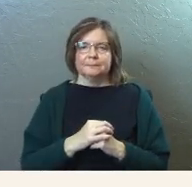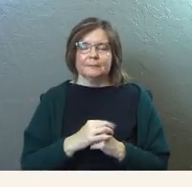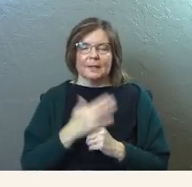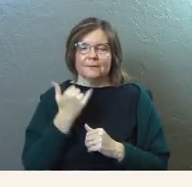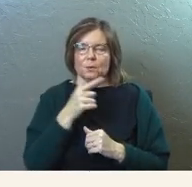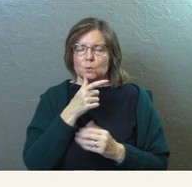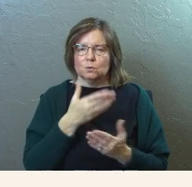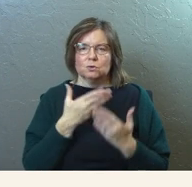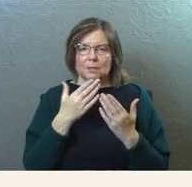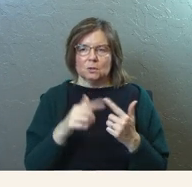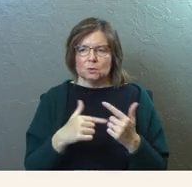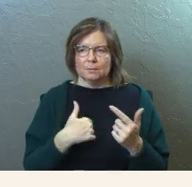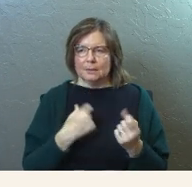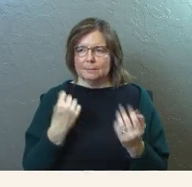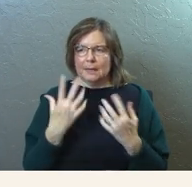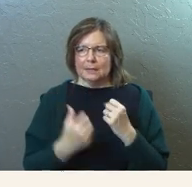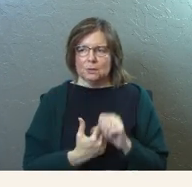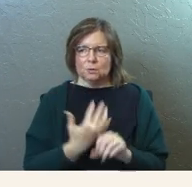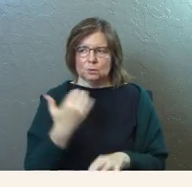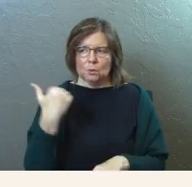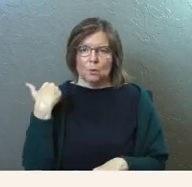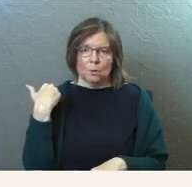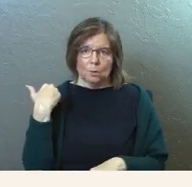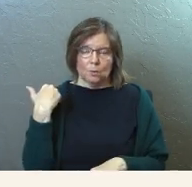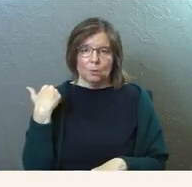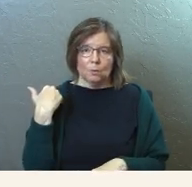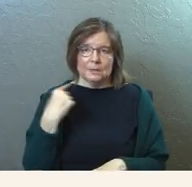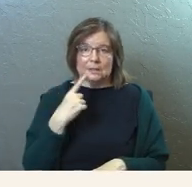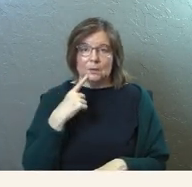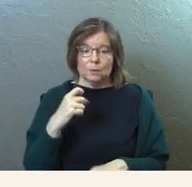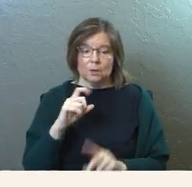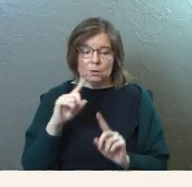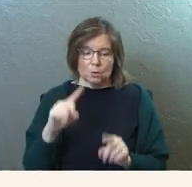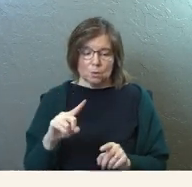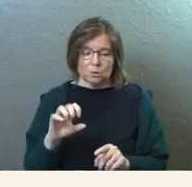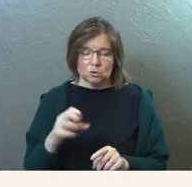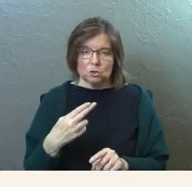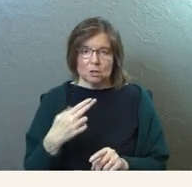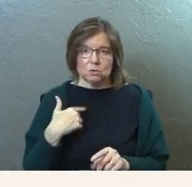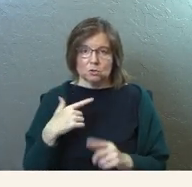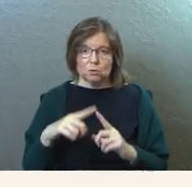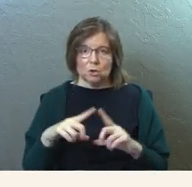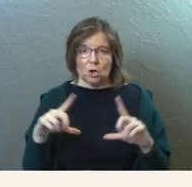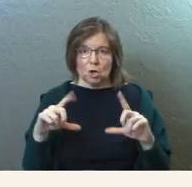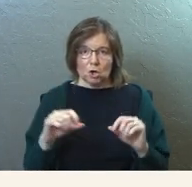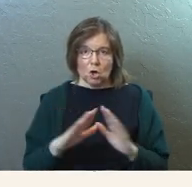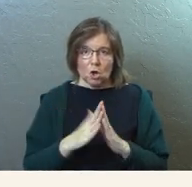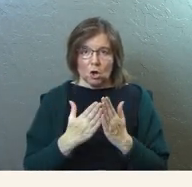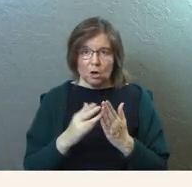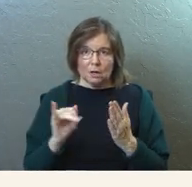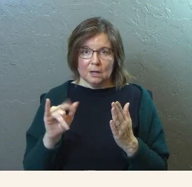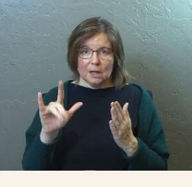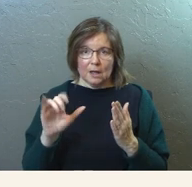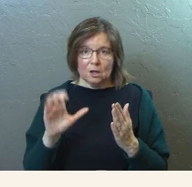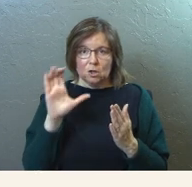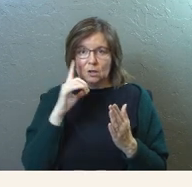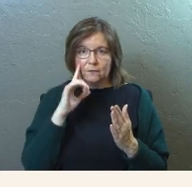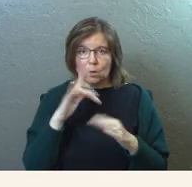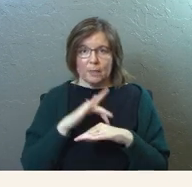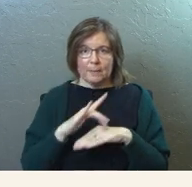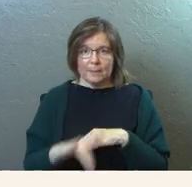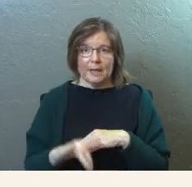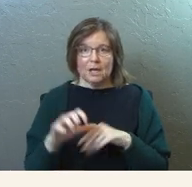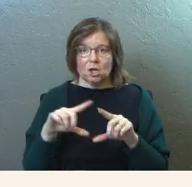I forget who suggested it to me years ago, but they said, when you go, Josh, to the card aisle, look for the